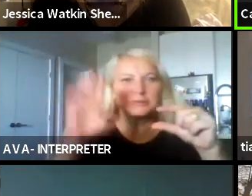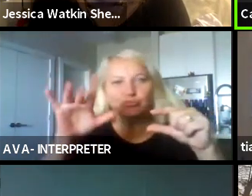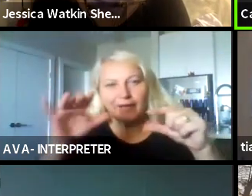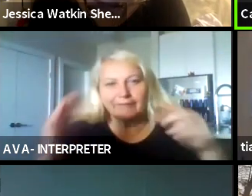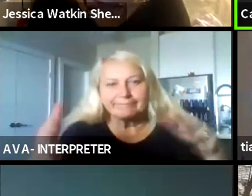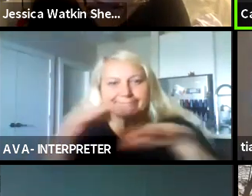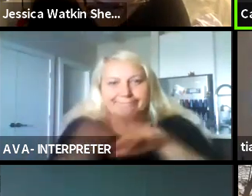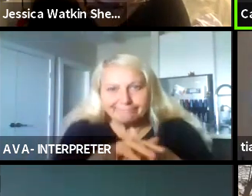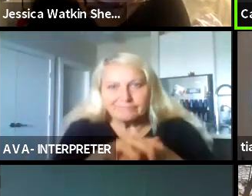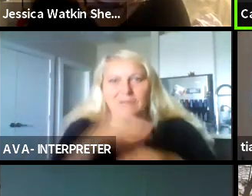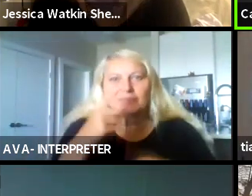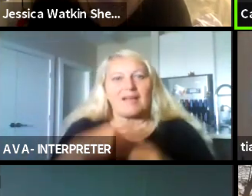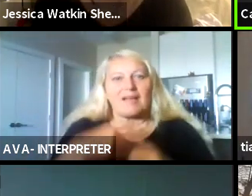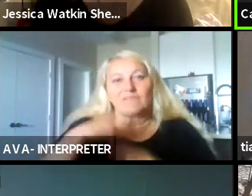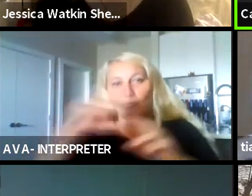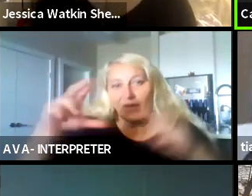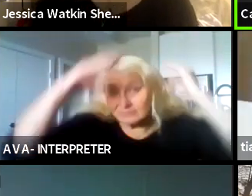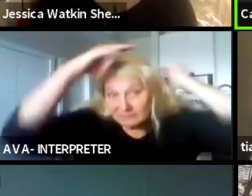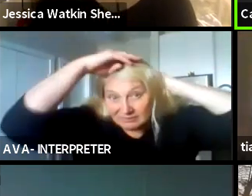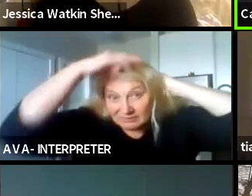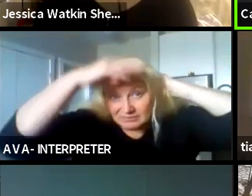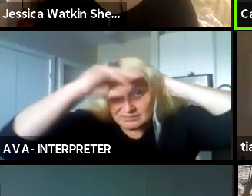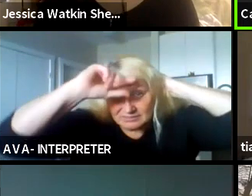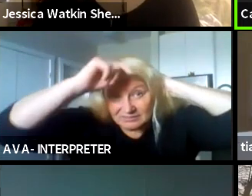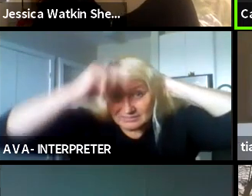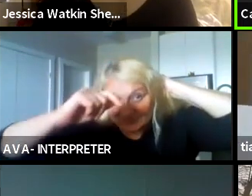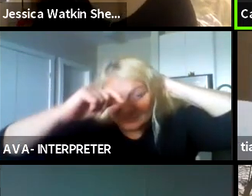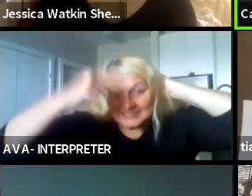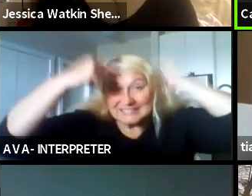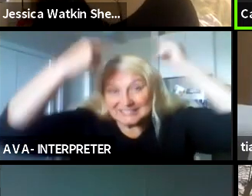cap that has sort of like a plaid design on it.